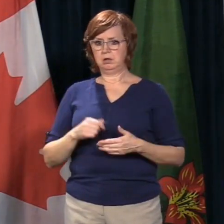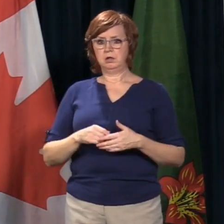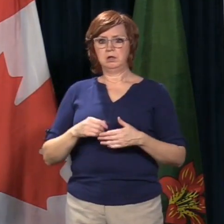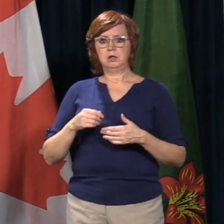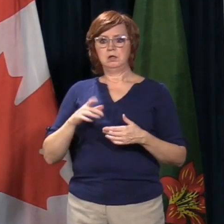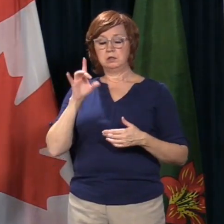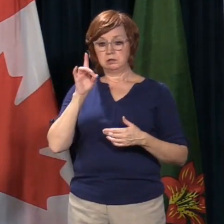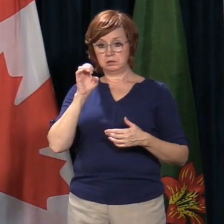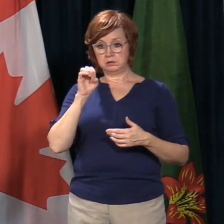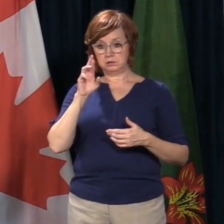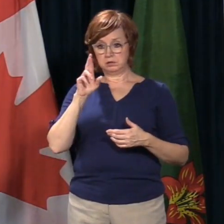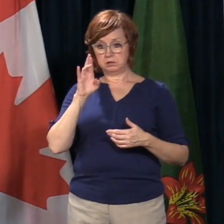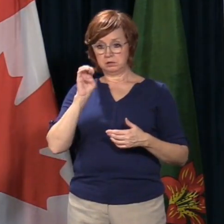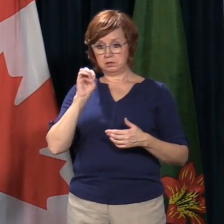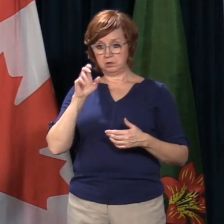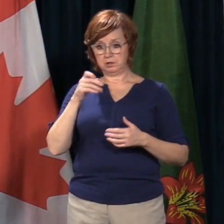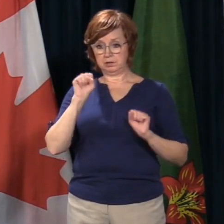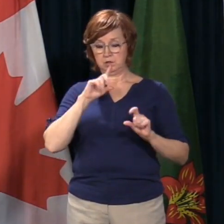unions?